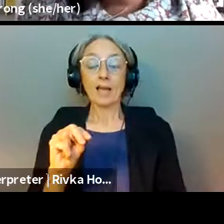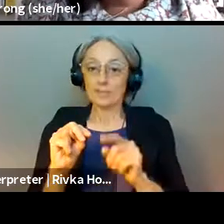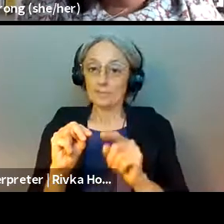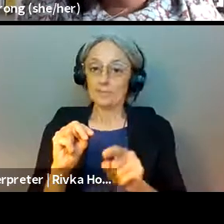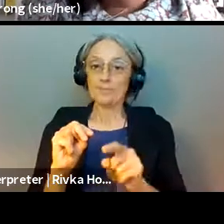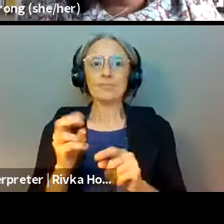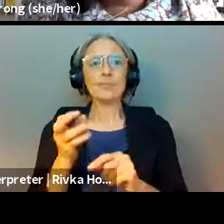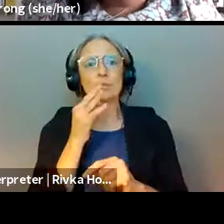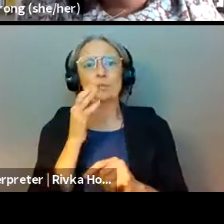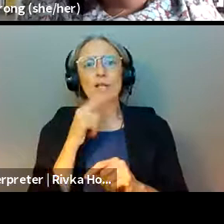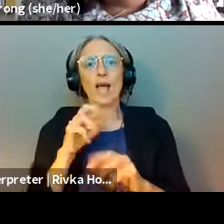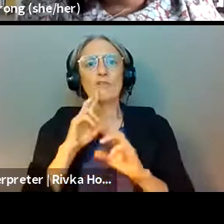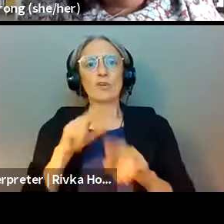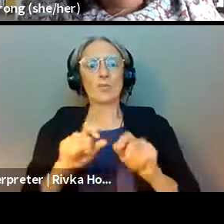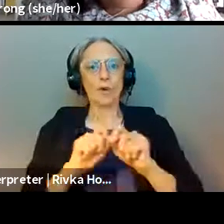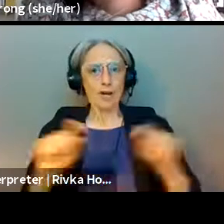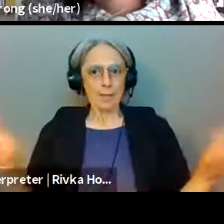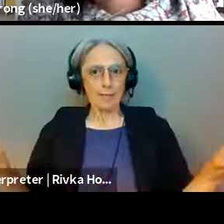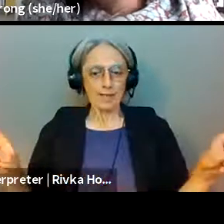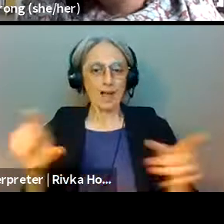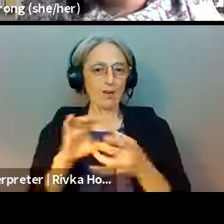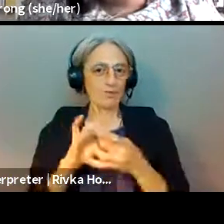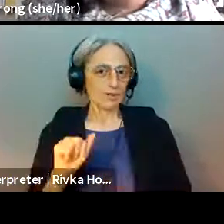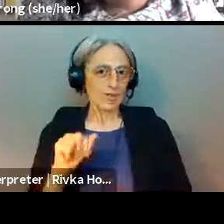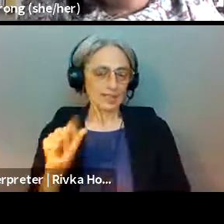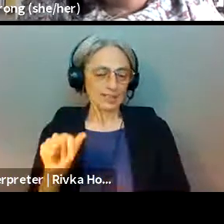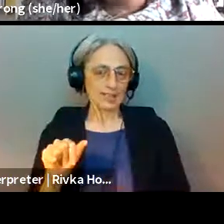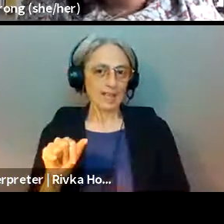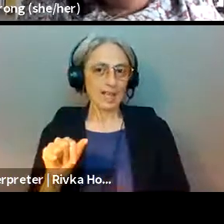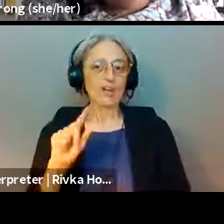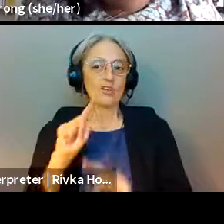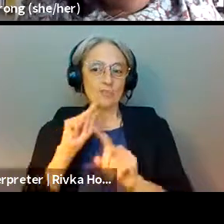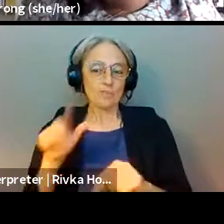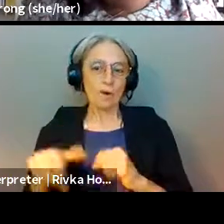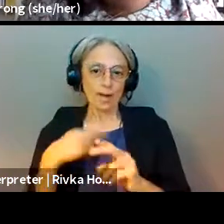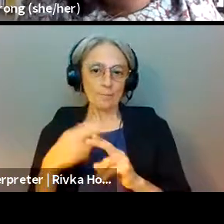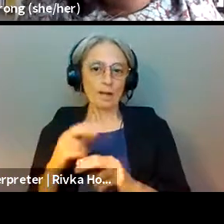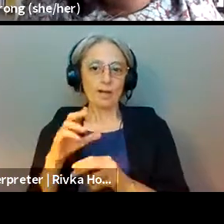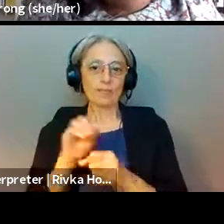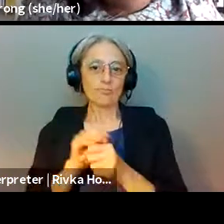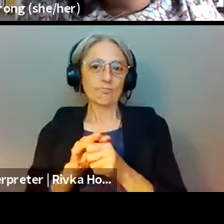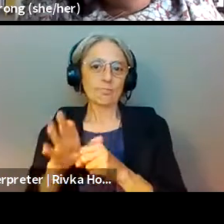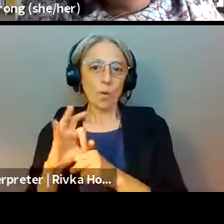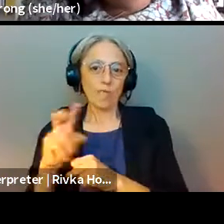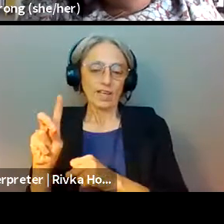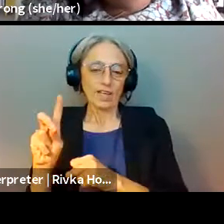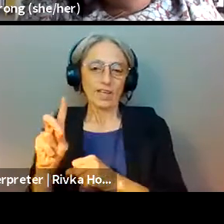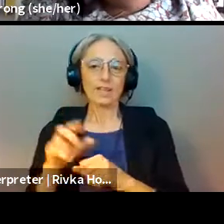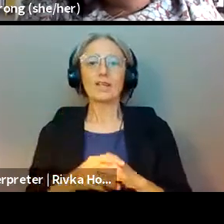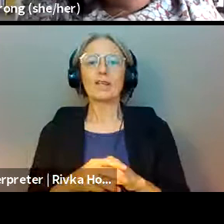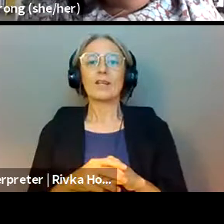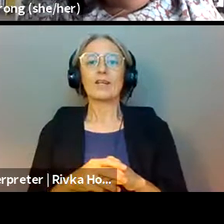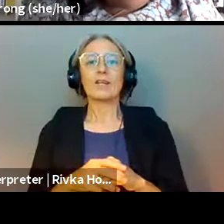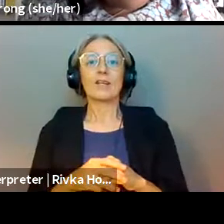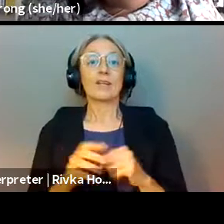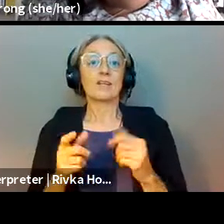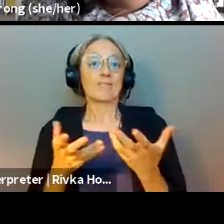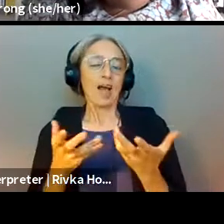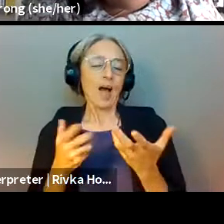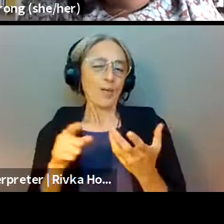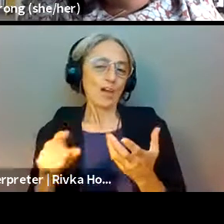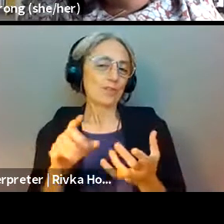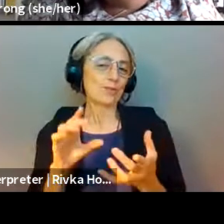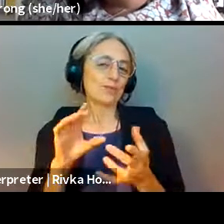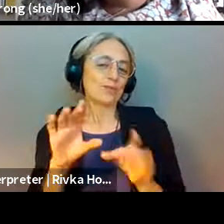report coming out on the ADA talking about COVID, but would love to have you sort of talk about